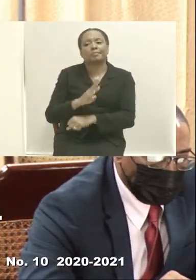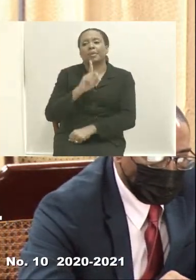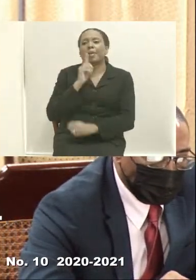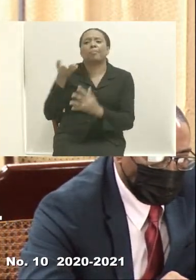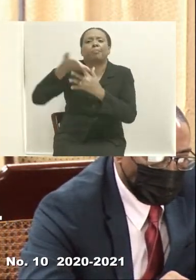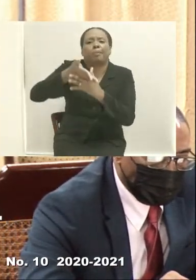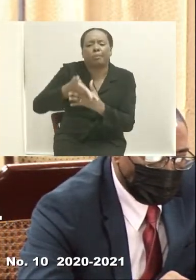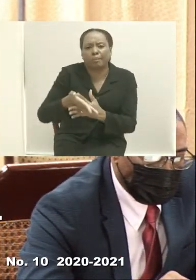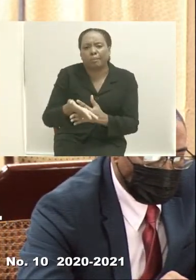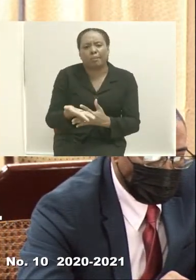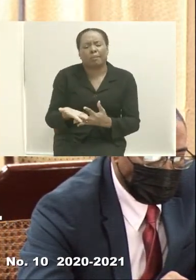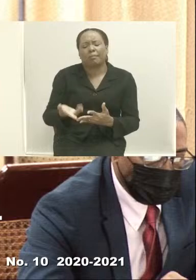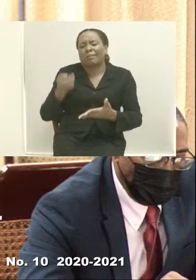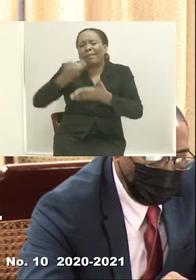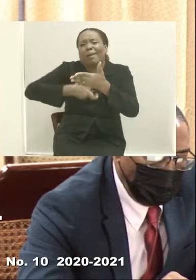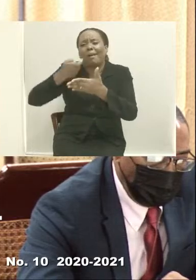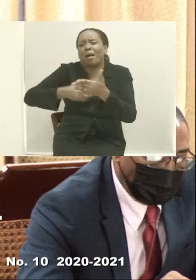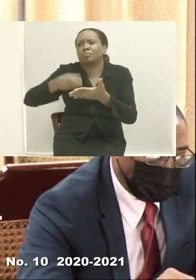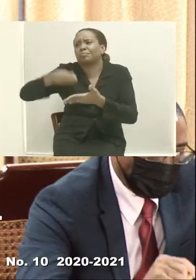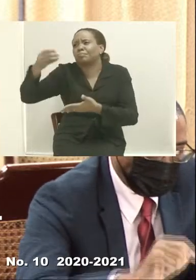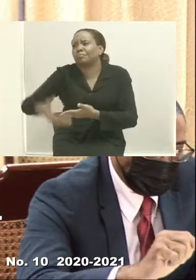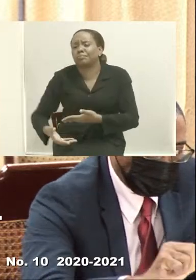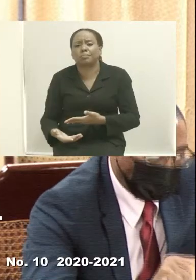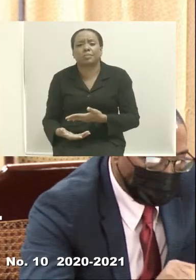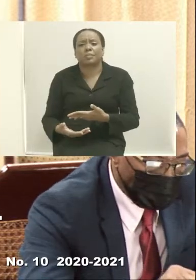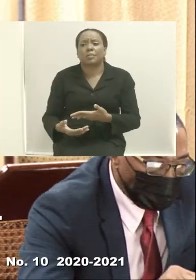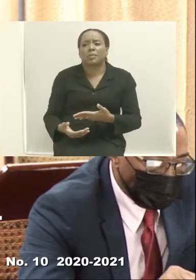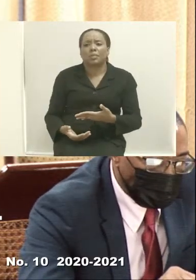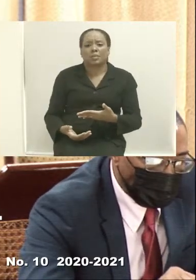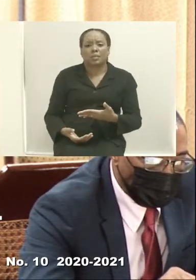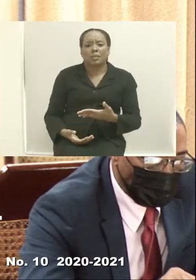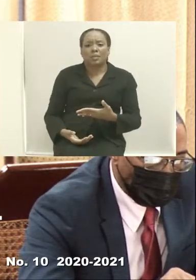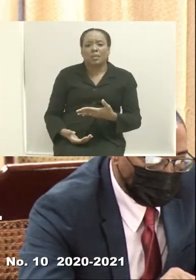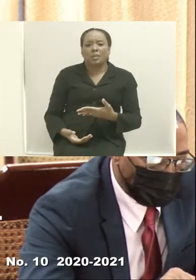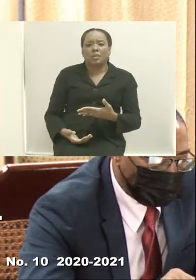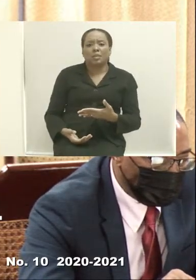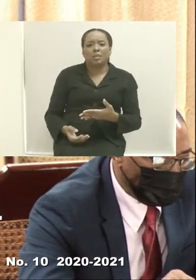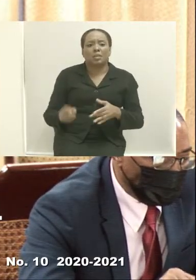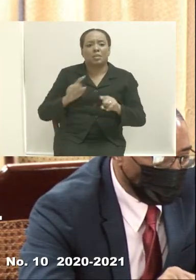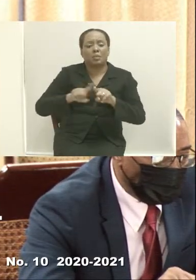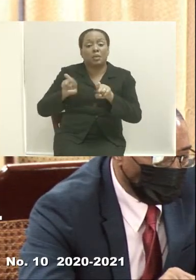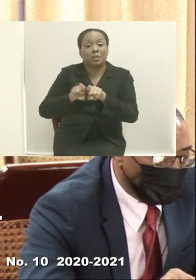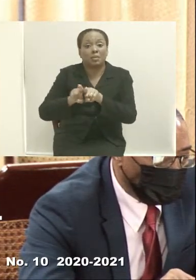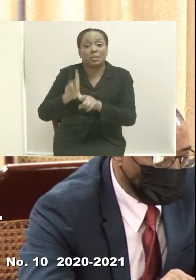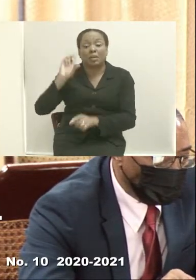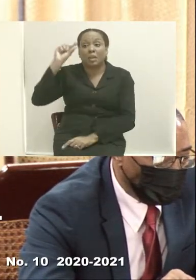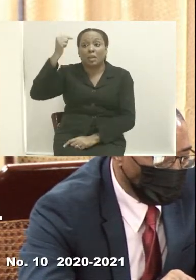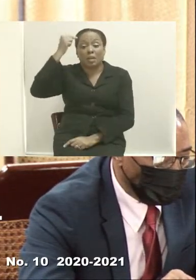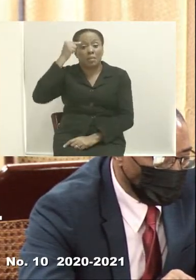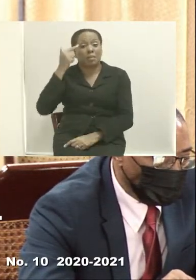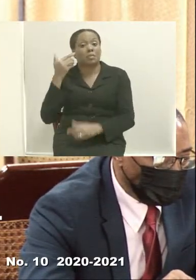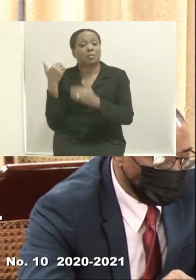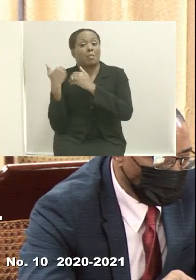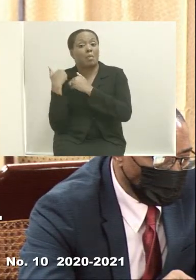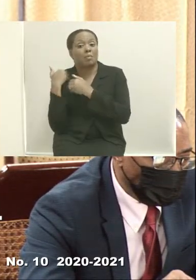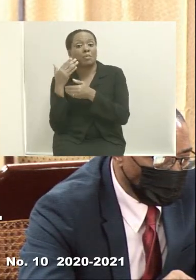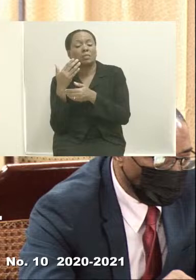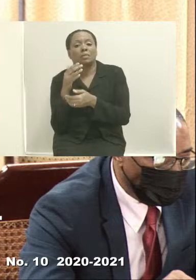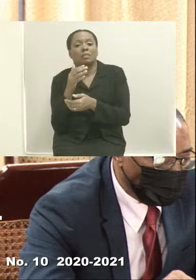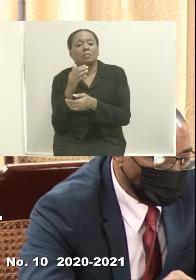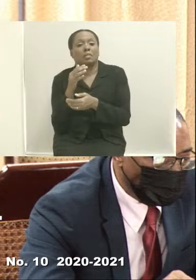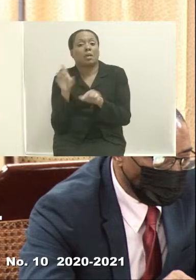viability. But these operational costs are impacted by government imposts, by government impositions, by taxes and